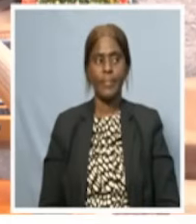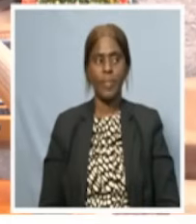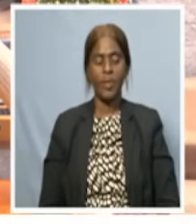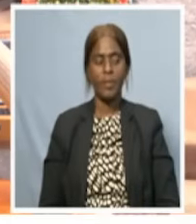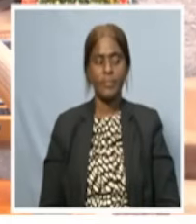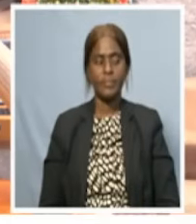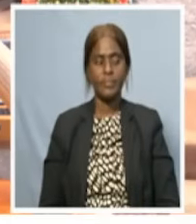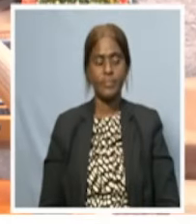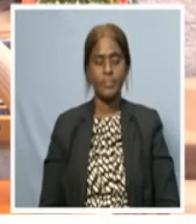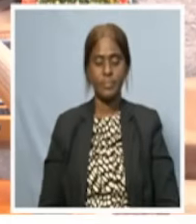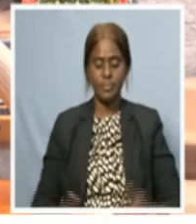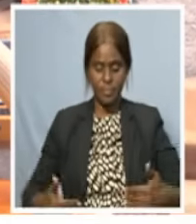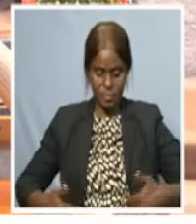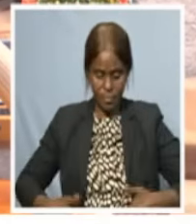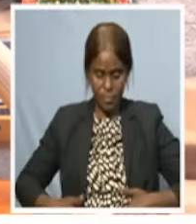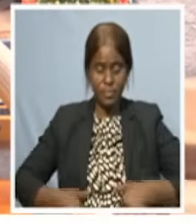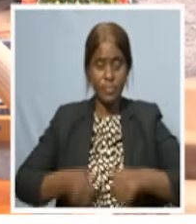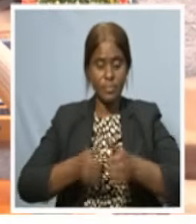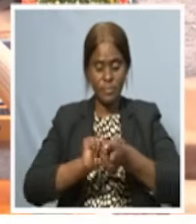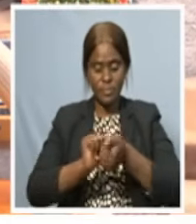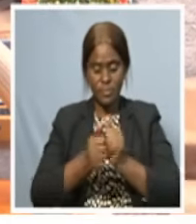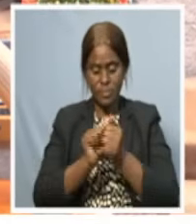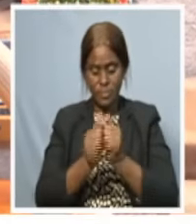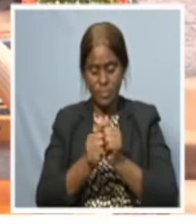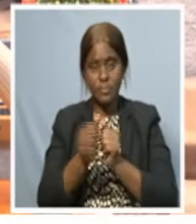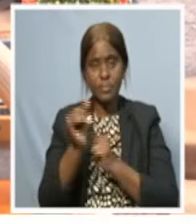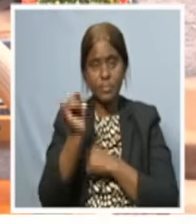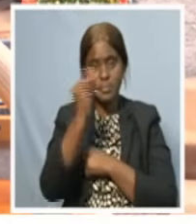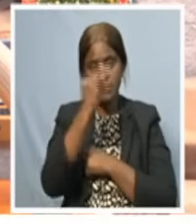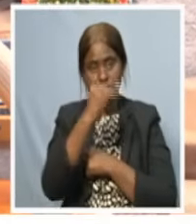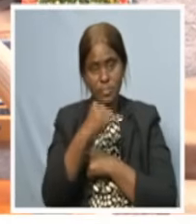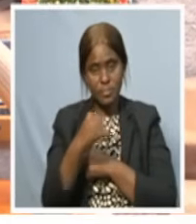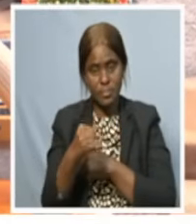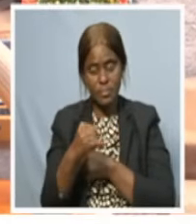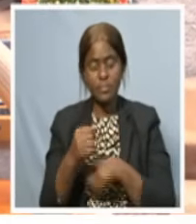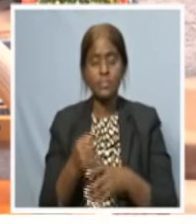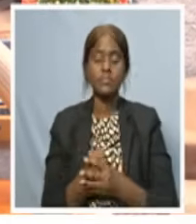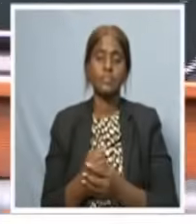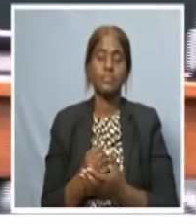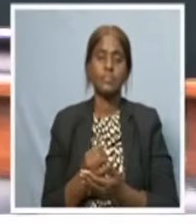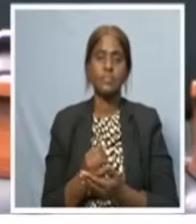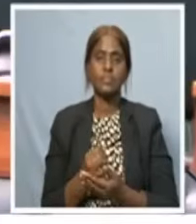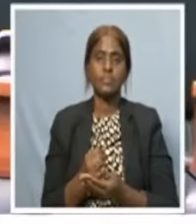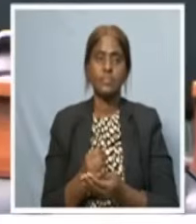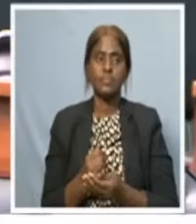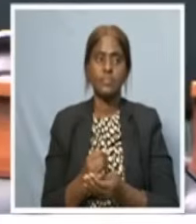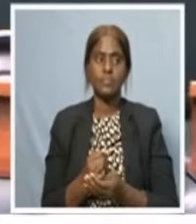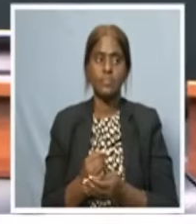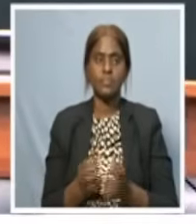The Honorable Minister for Youth, Sport and Arts.